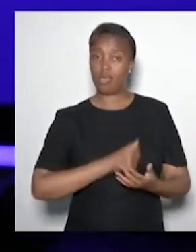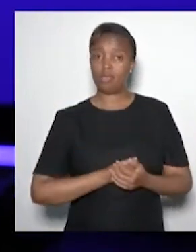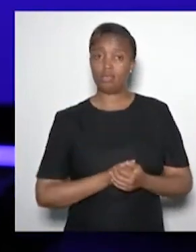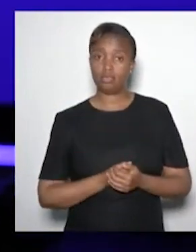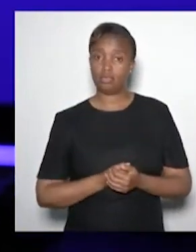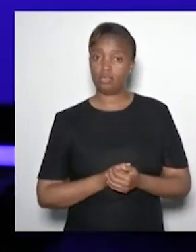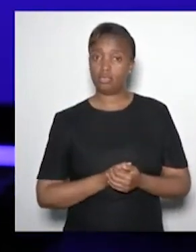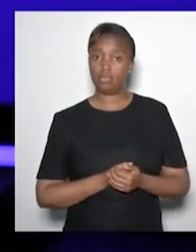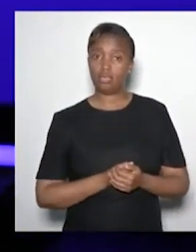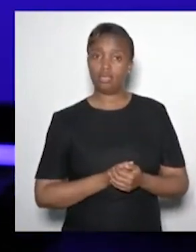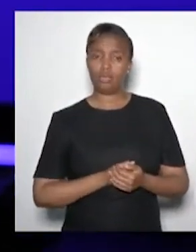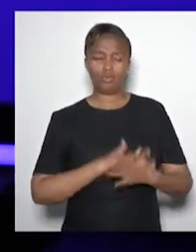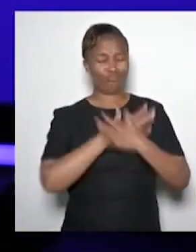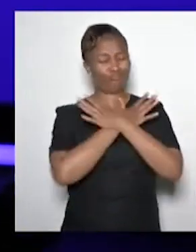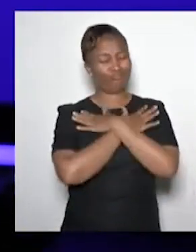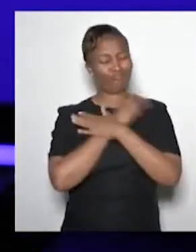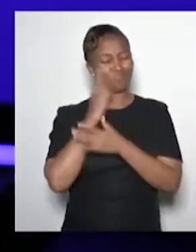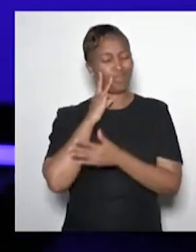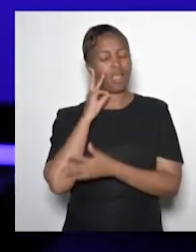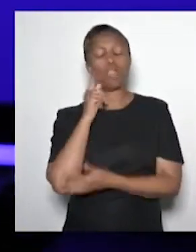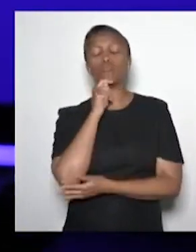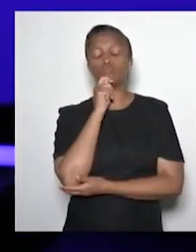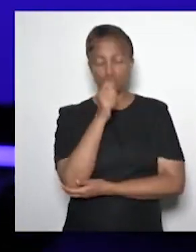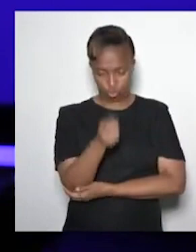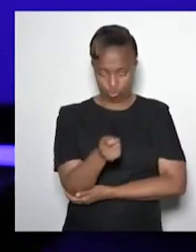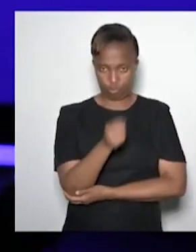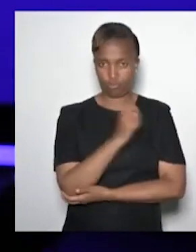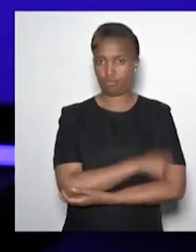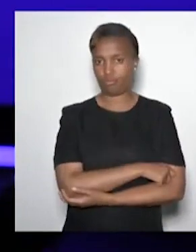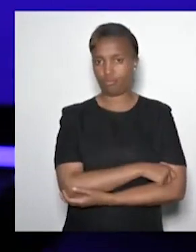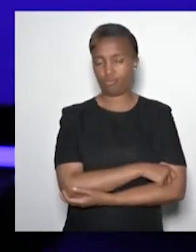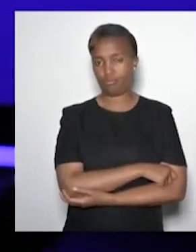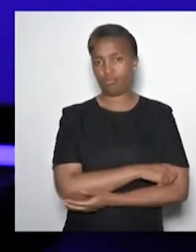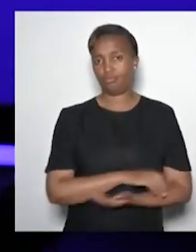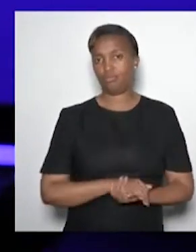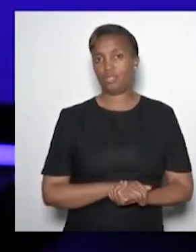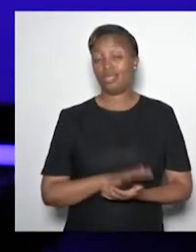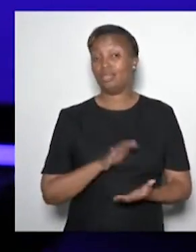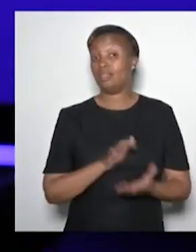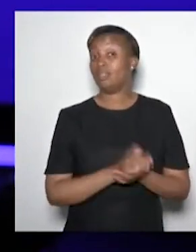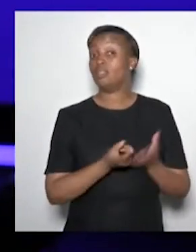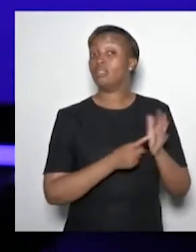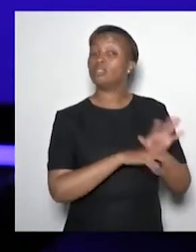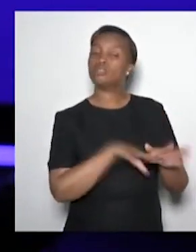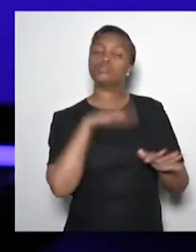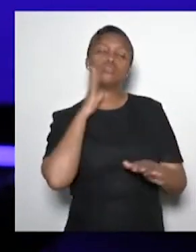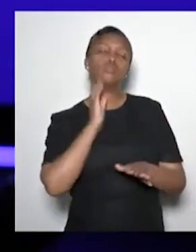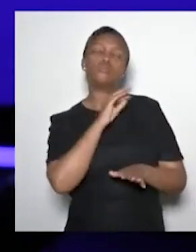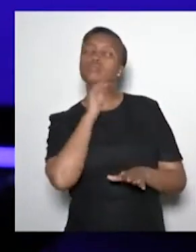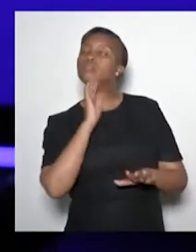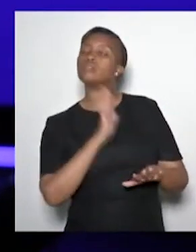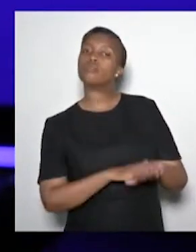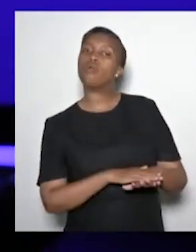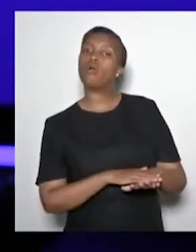when they love, it's for real. And they show more mercy,